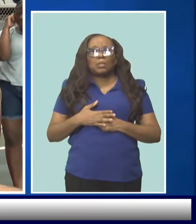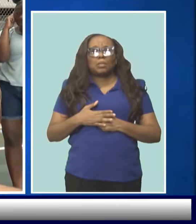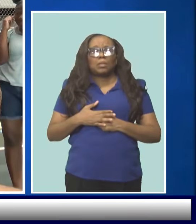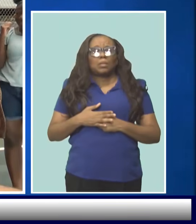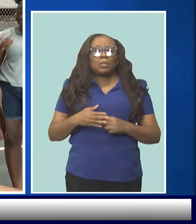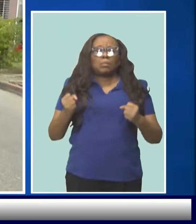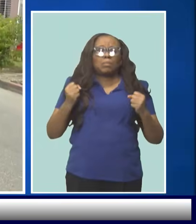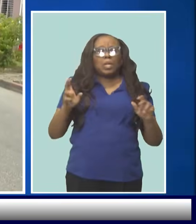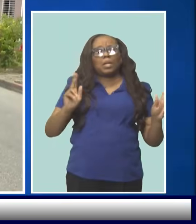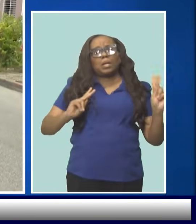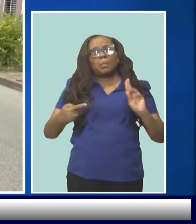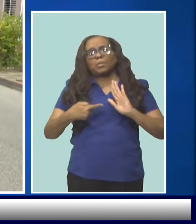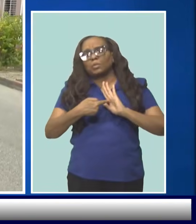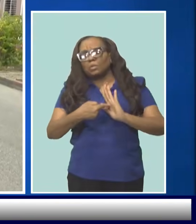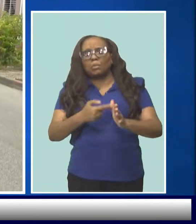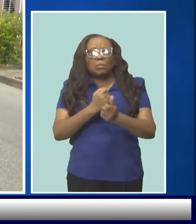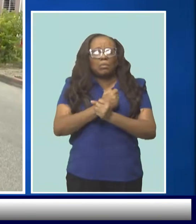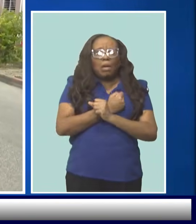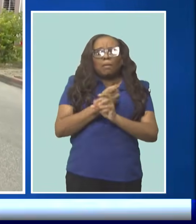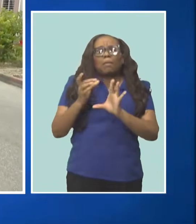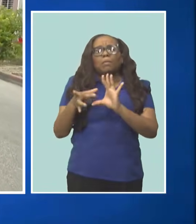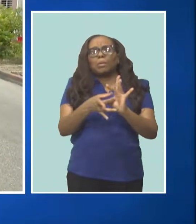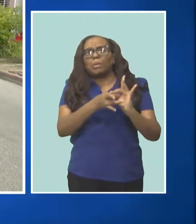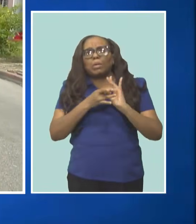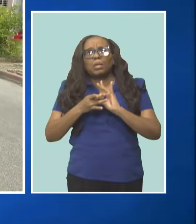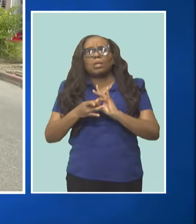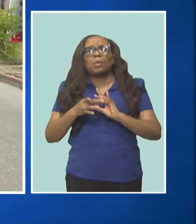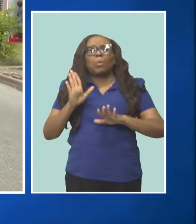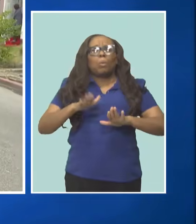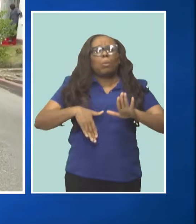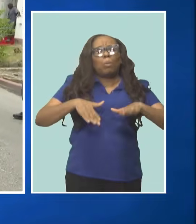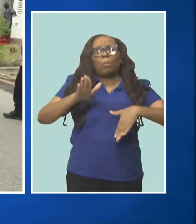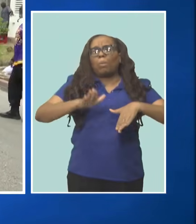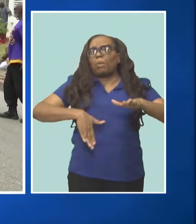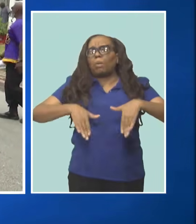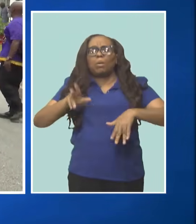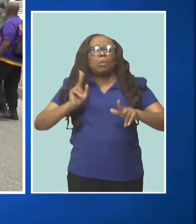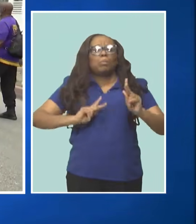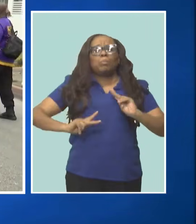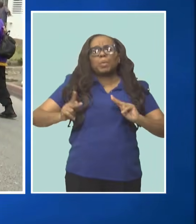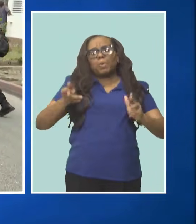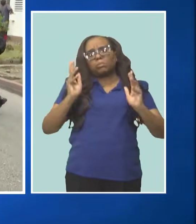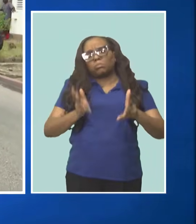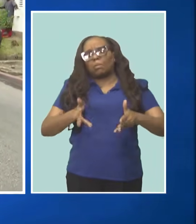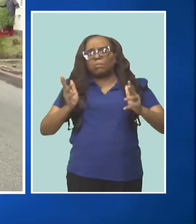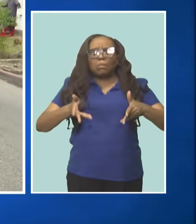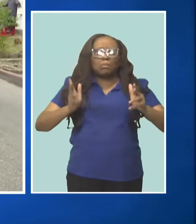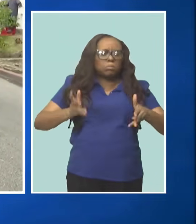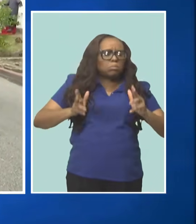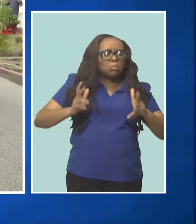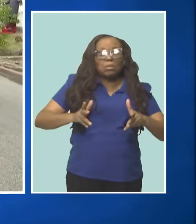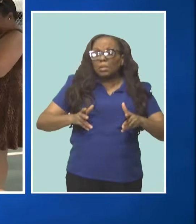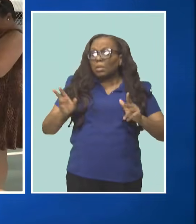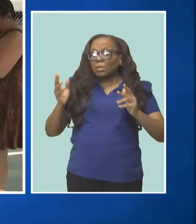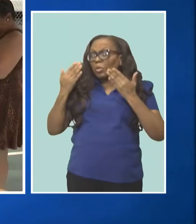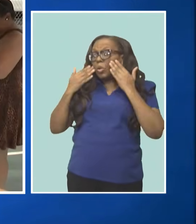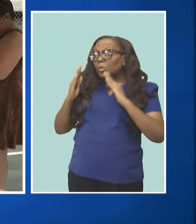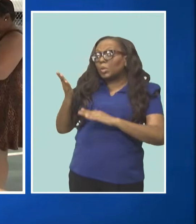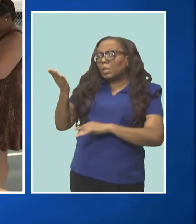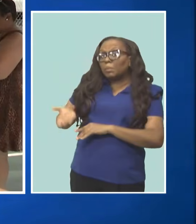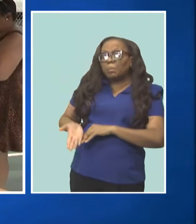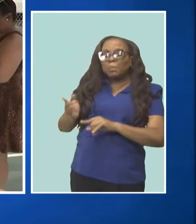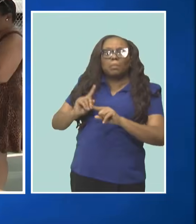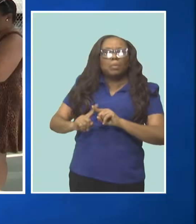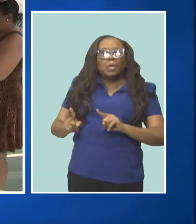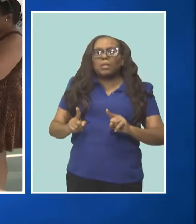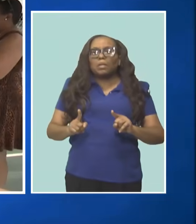and unity, and then walking along the street, I heard people talking about it. They don't know him, but they're talking about it as